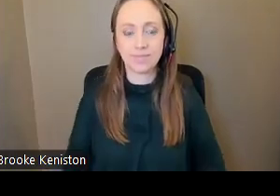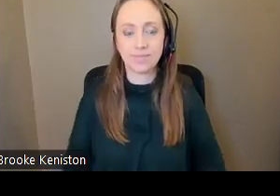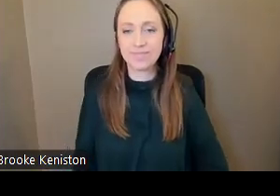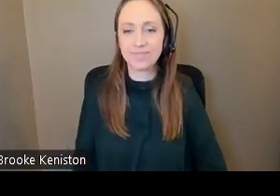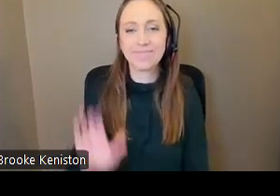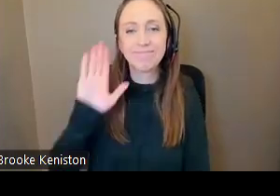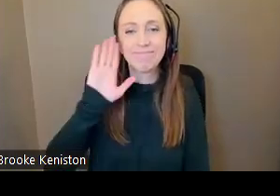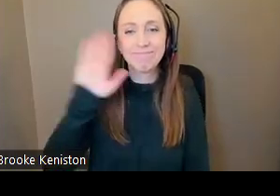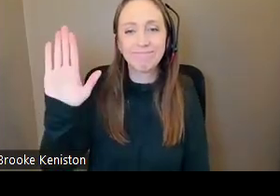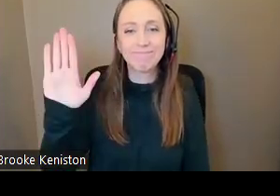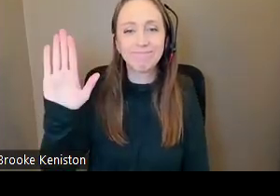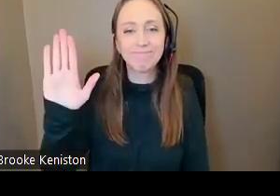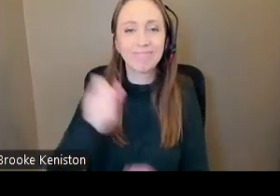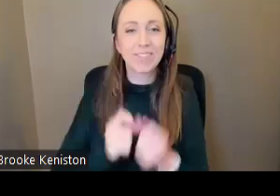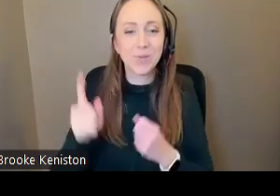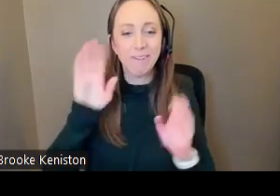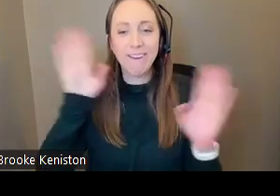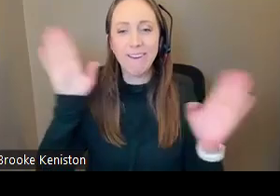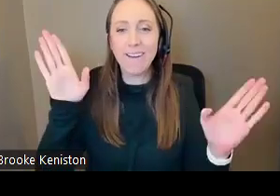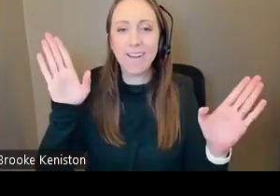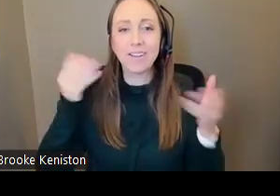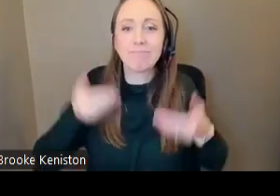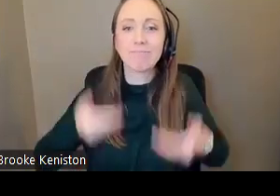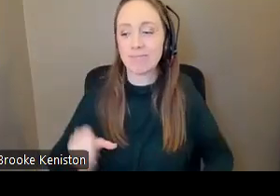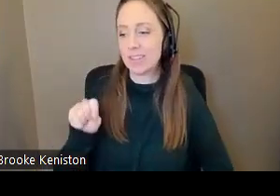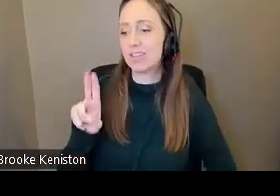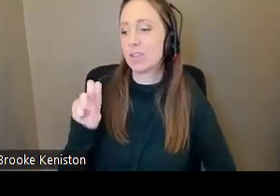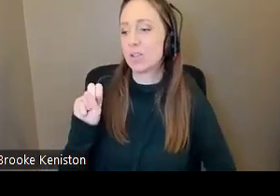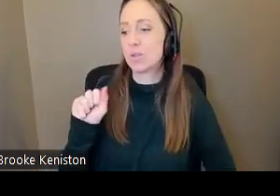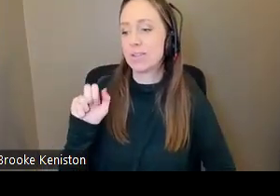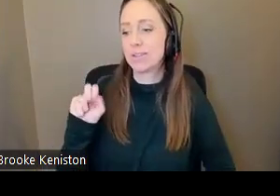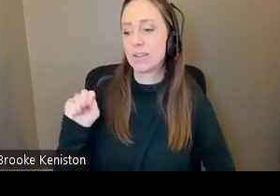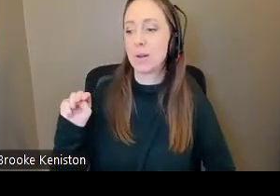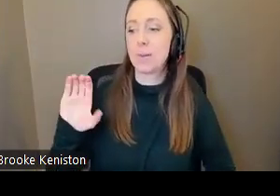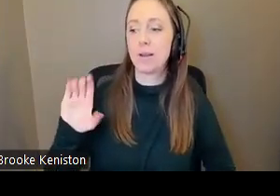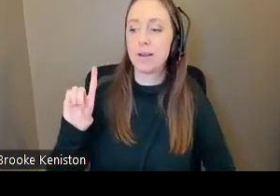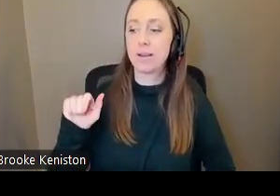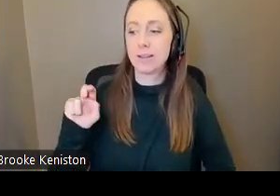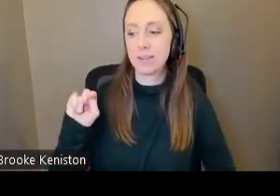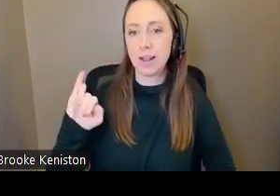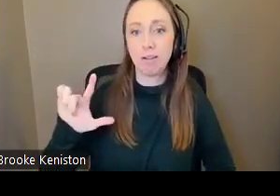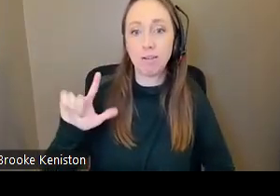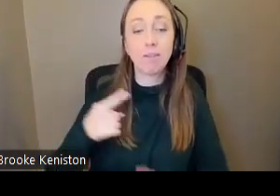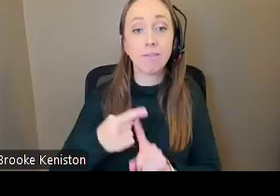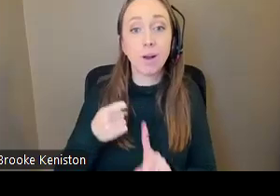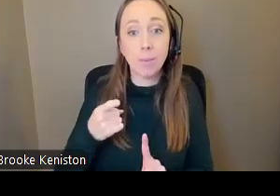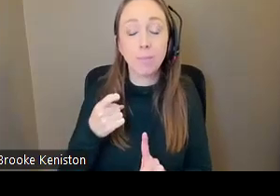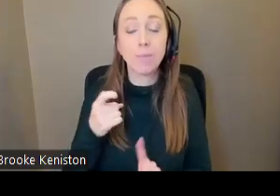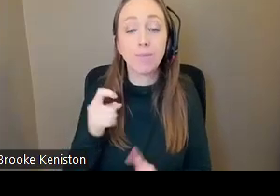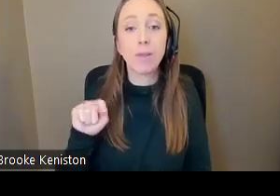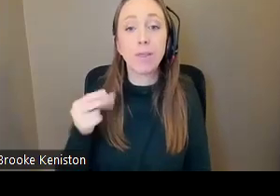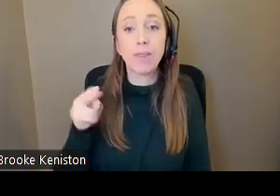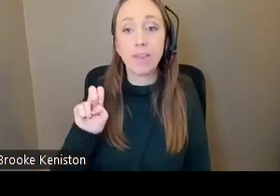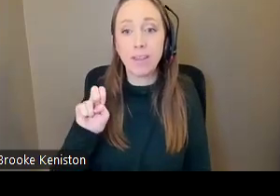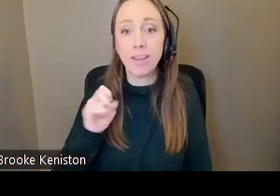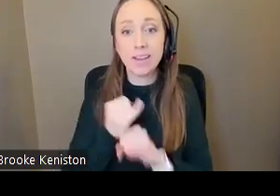Hi, everybody. I'm Susan McDaniel from the Institute for the Family, and